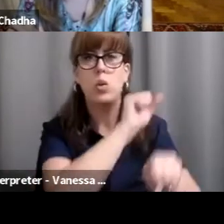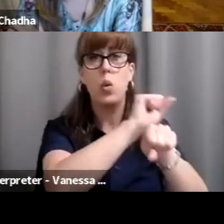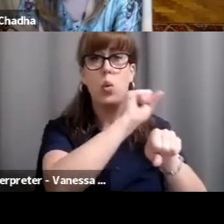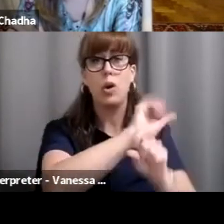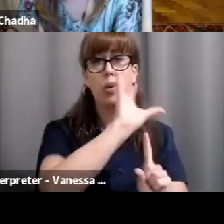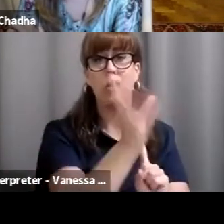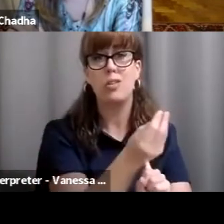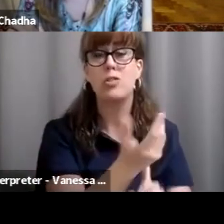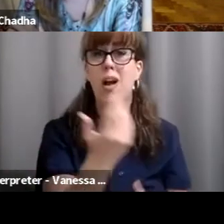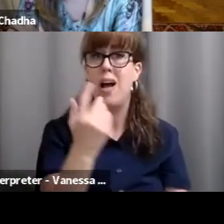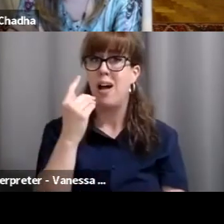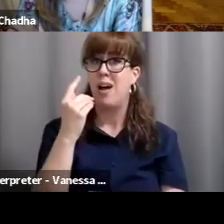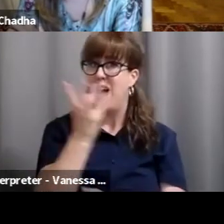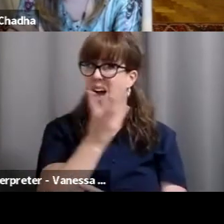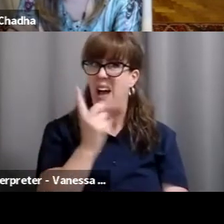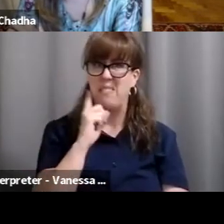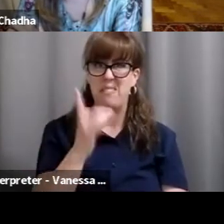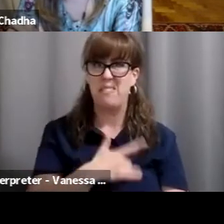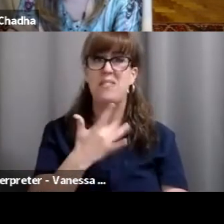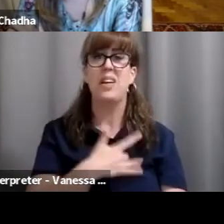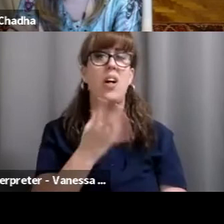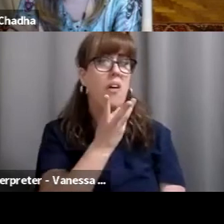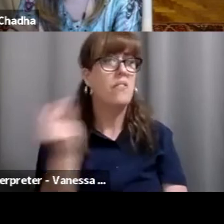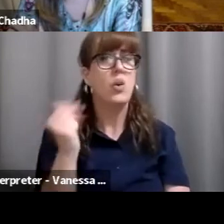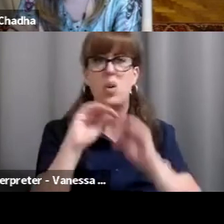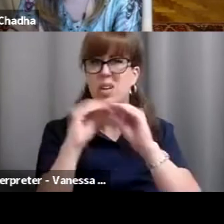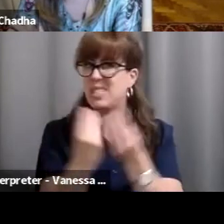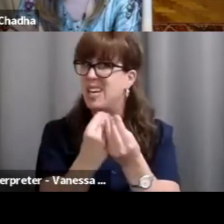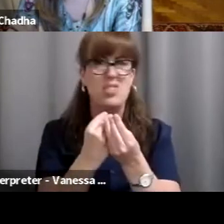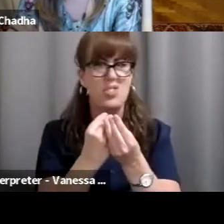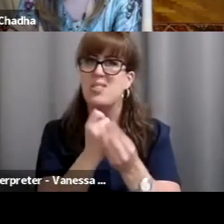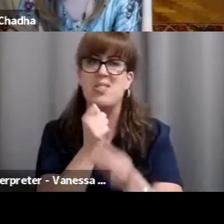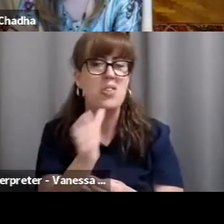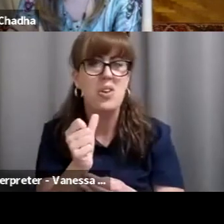I think, can do that. And this is something we're very proud of. Or